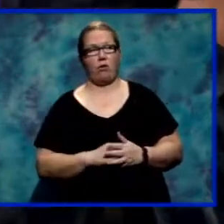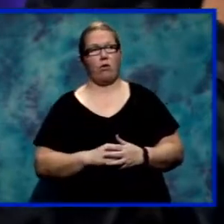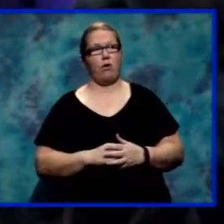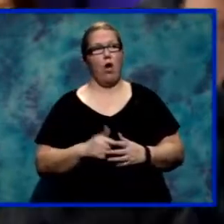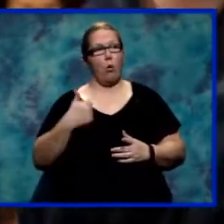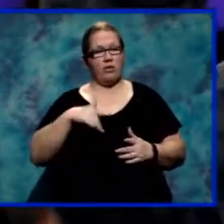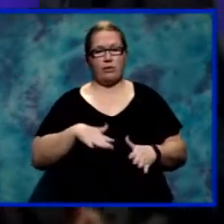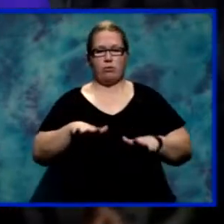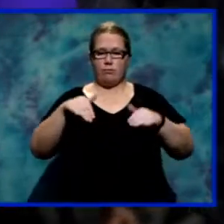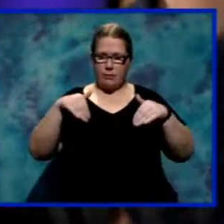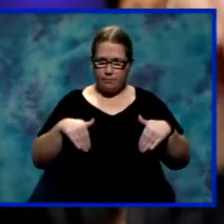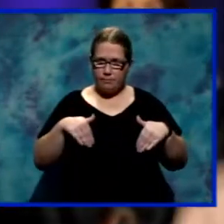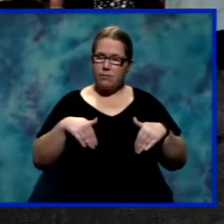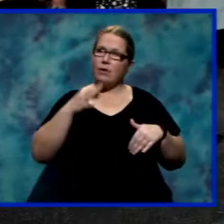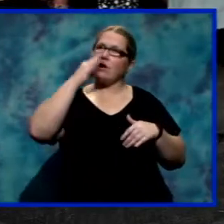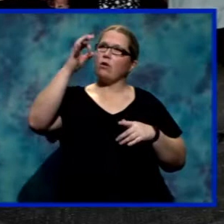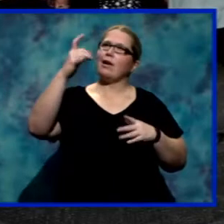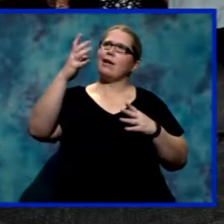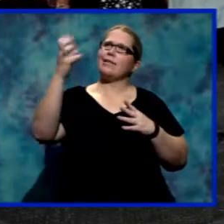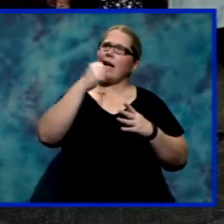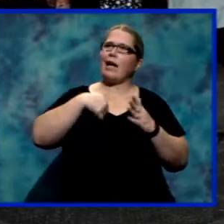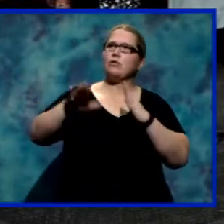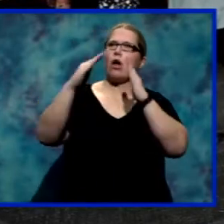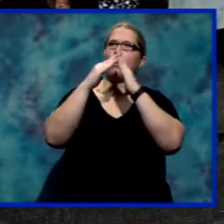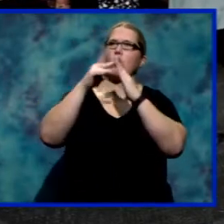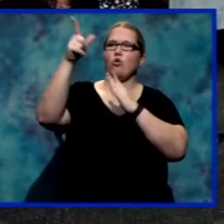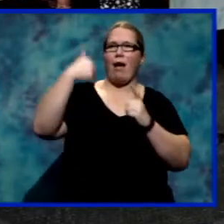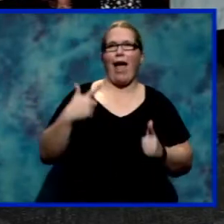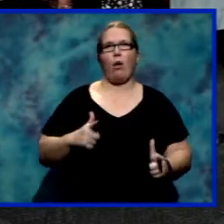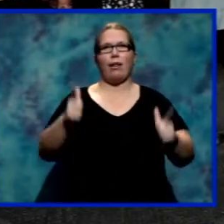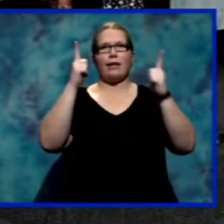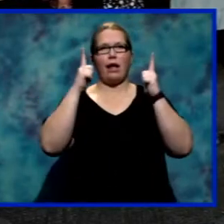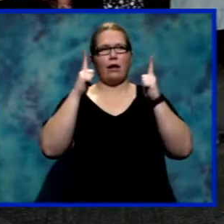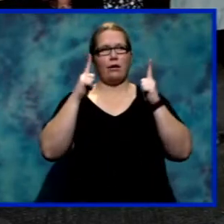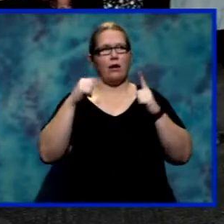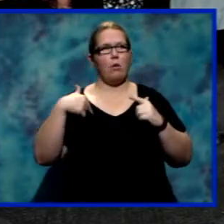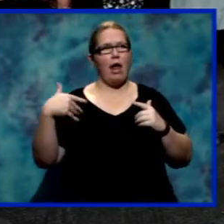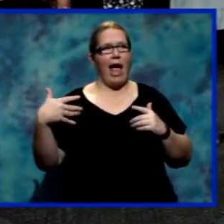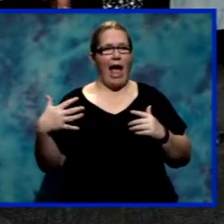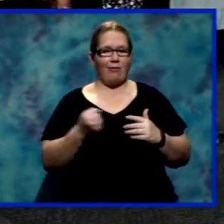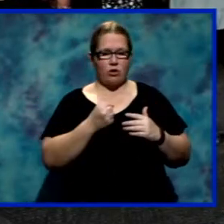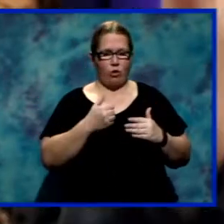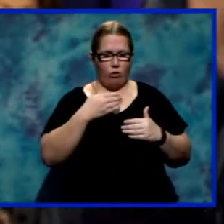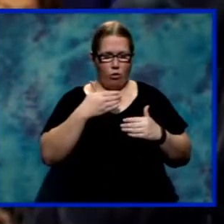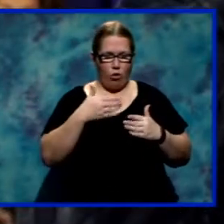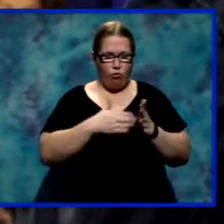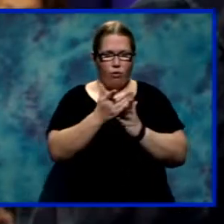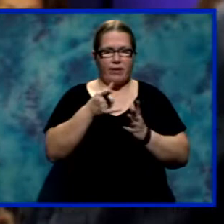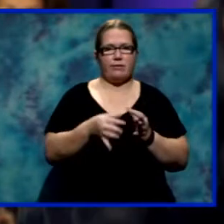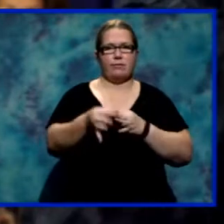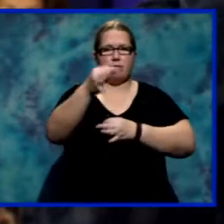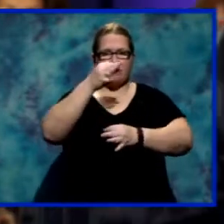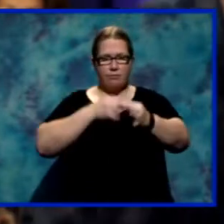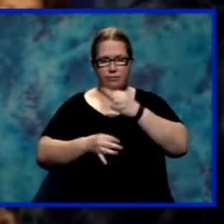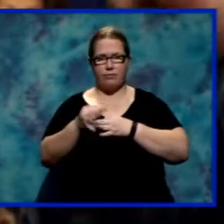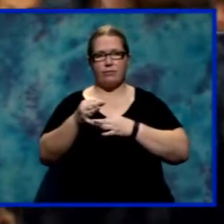back and look at God and say, take us home. You are our leader, but we've got to go through the conversion experience where we